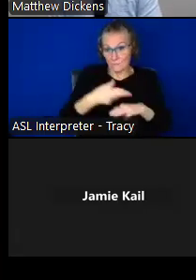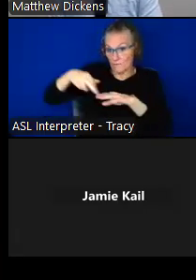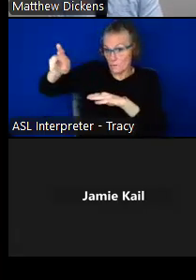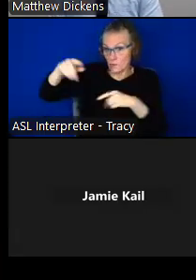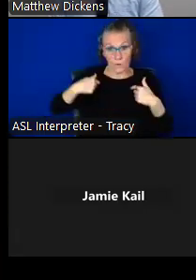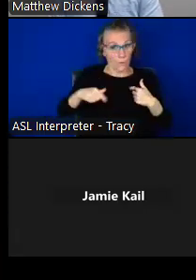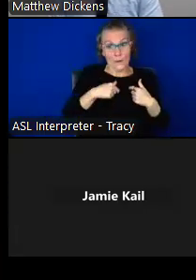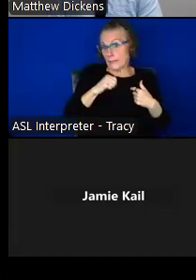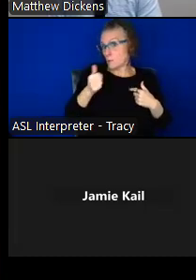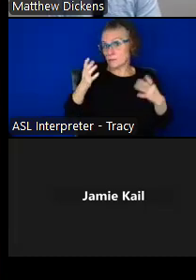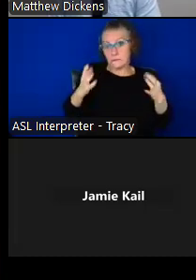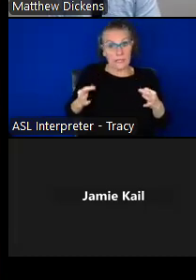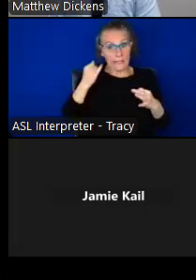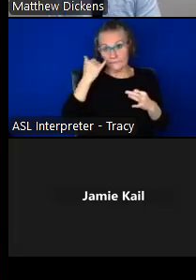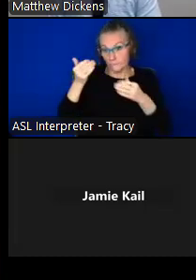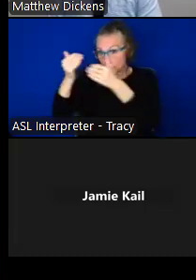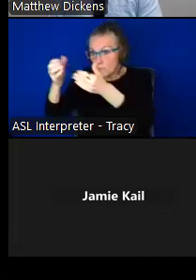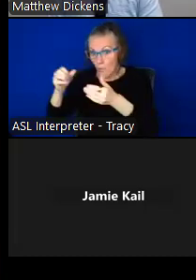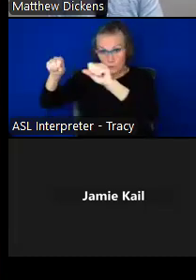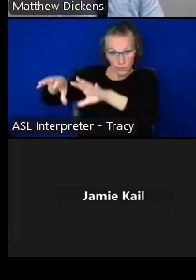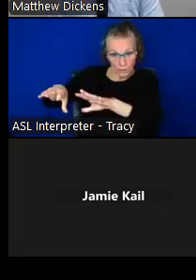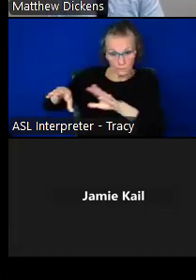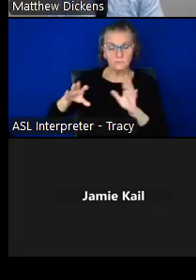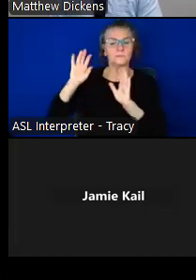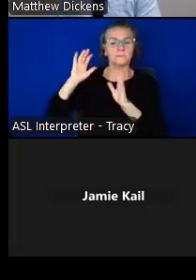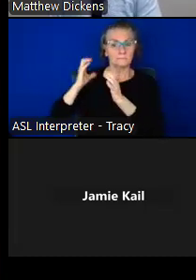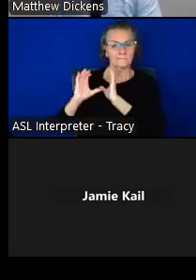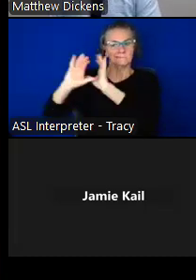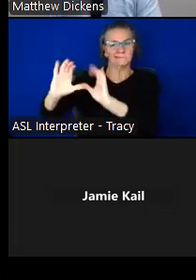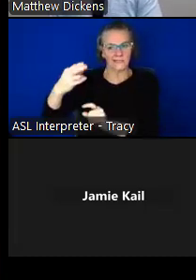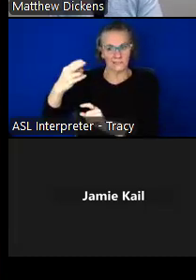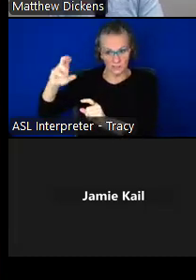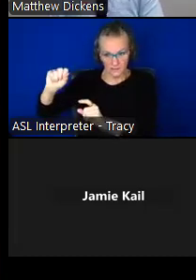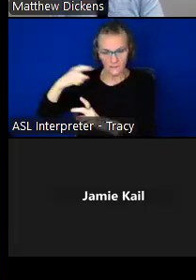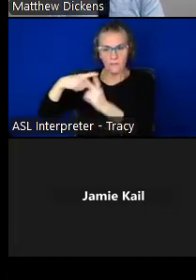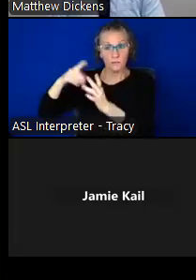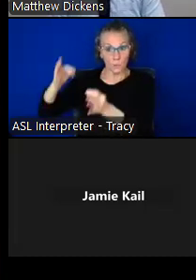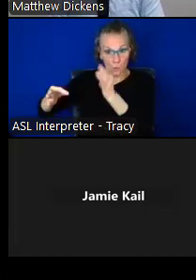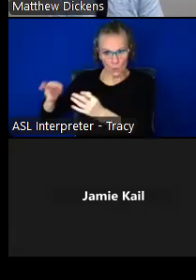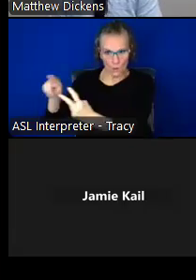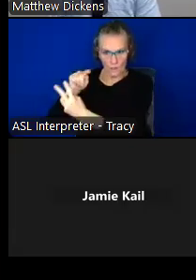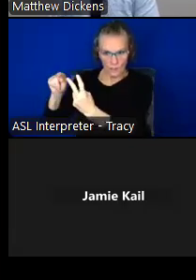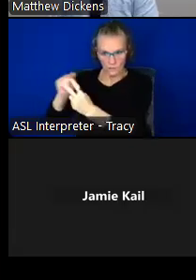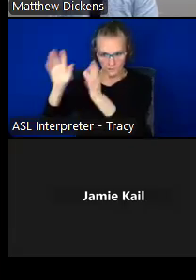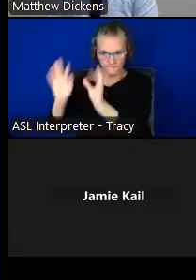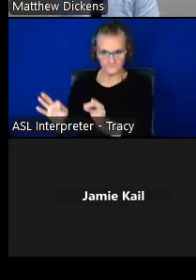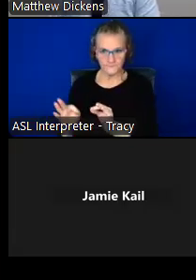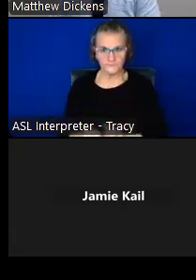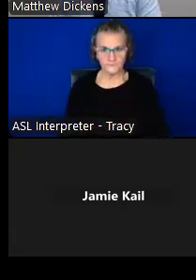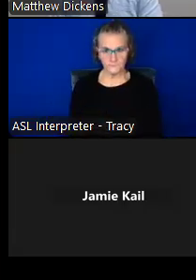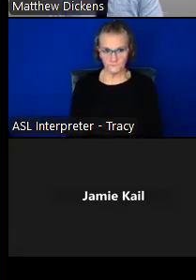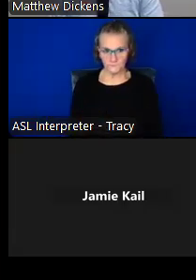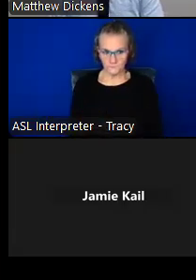referral is accepted. It then becomes Health and Human Services and the courts to make that final determination.